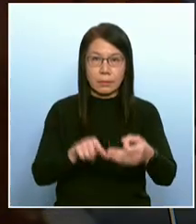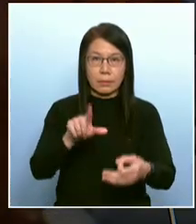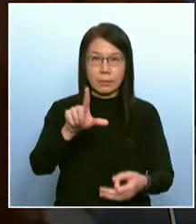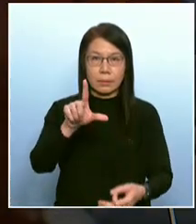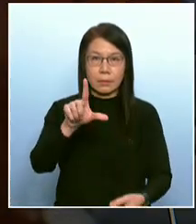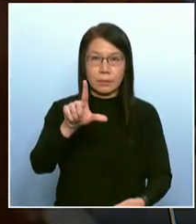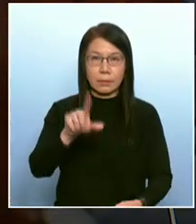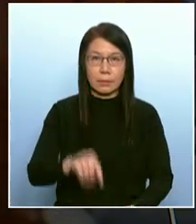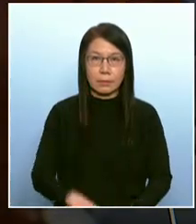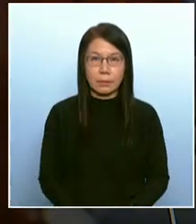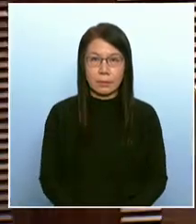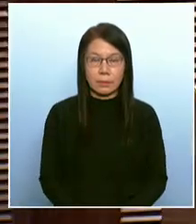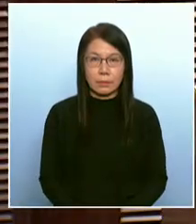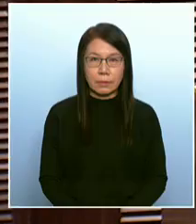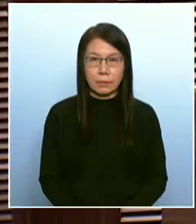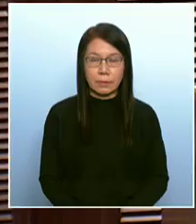Starry Lee.